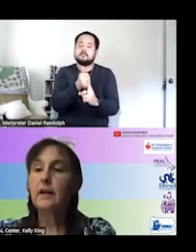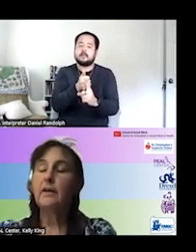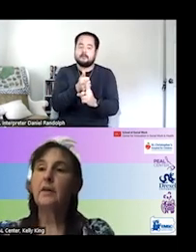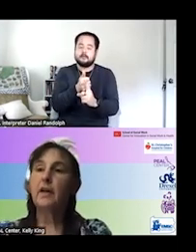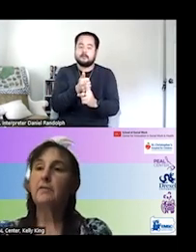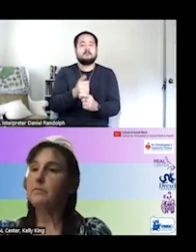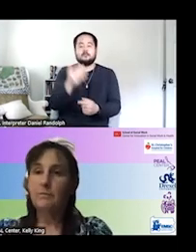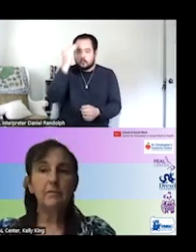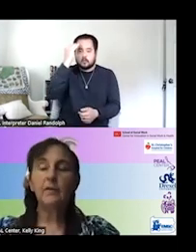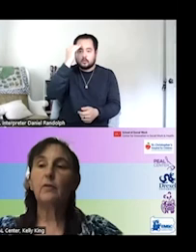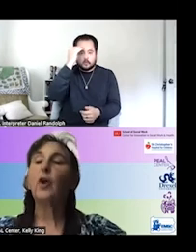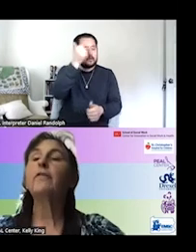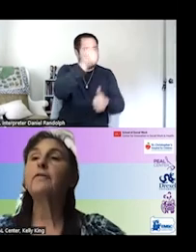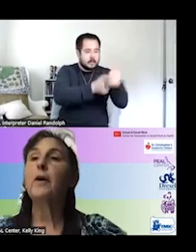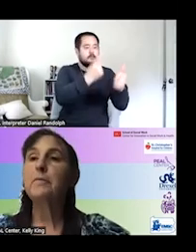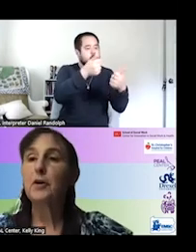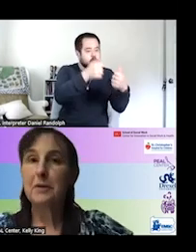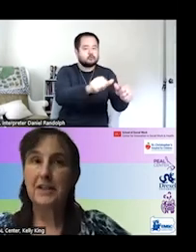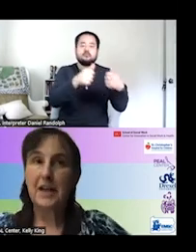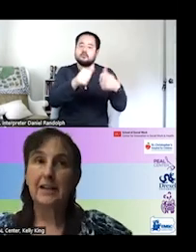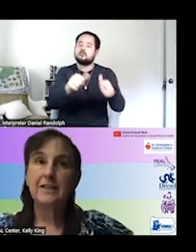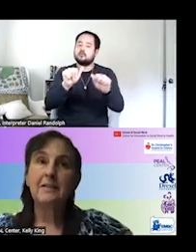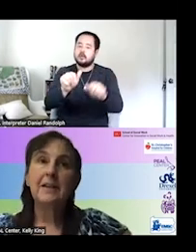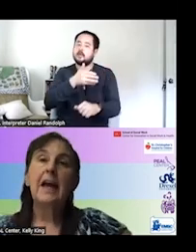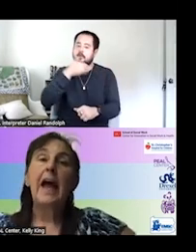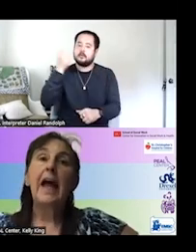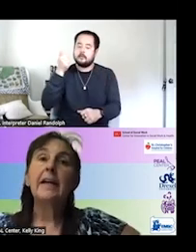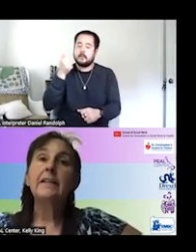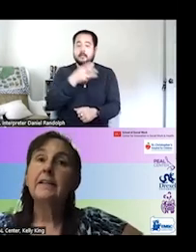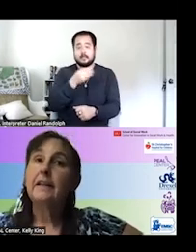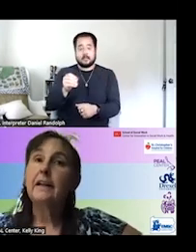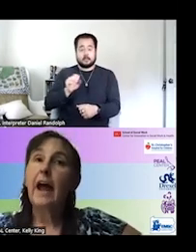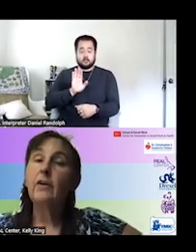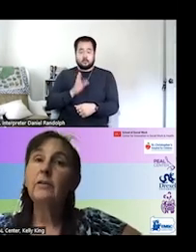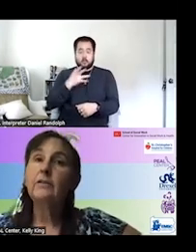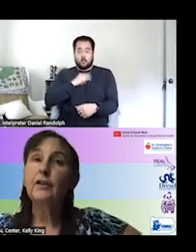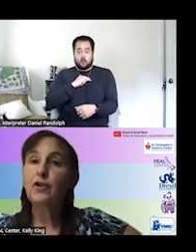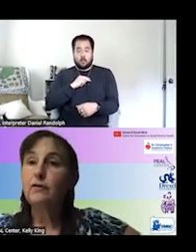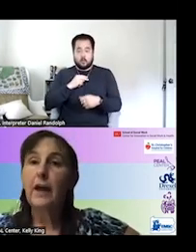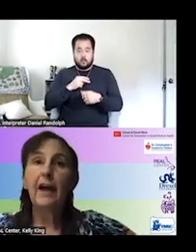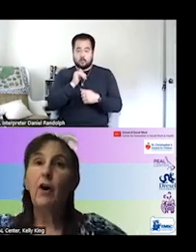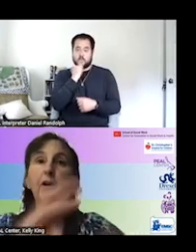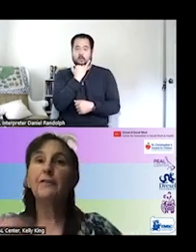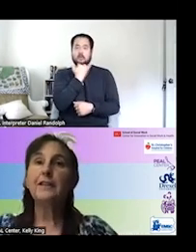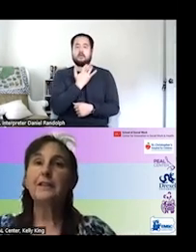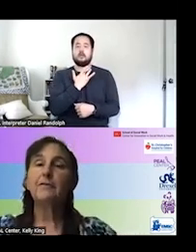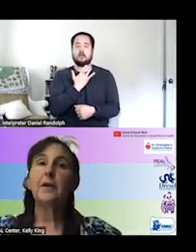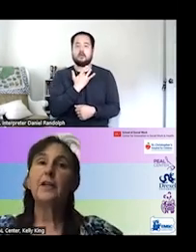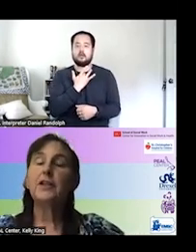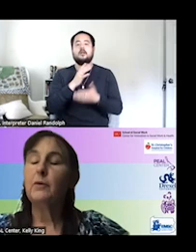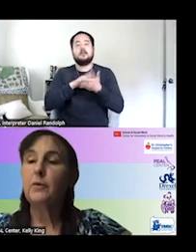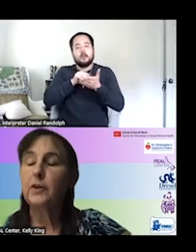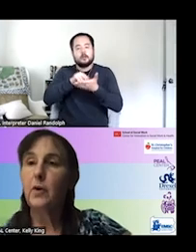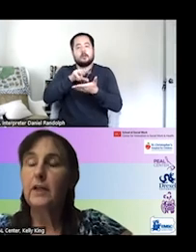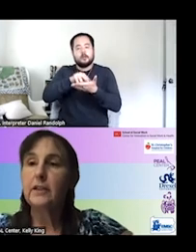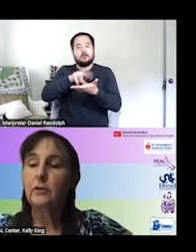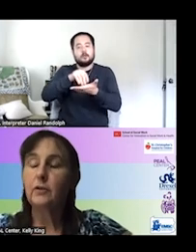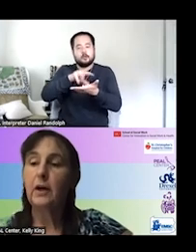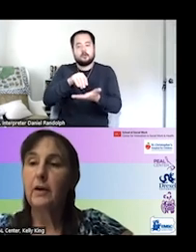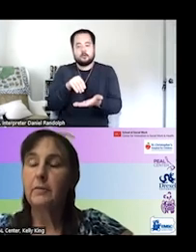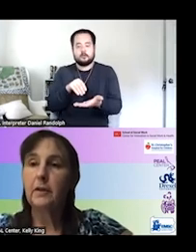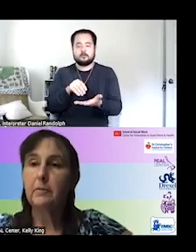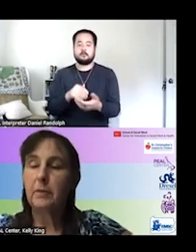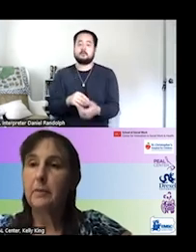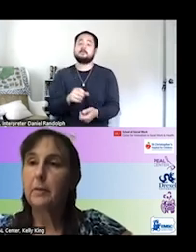and learn from your mistakes. And now that you've had all of this information, we're going